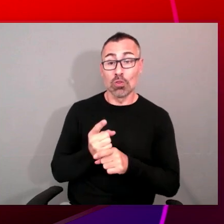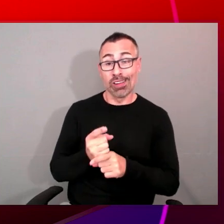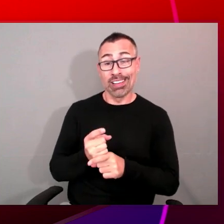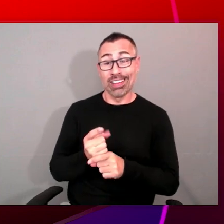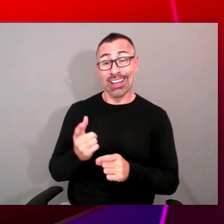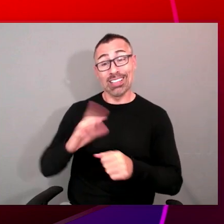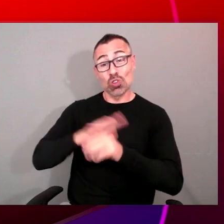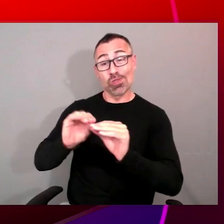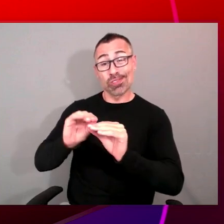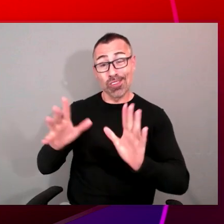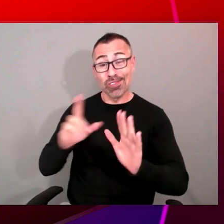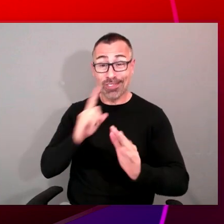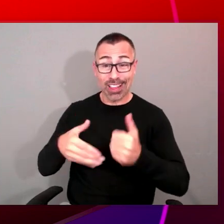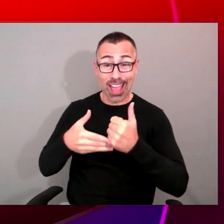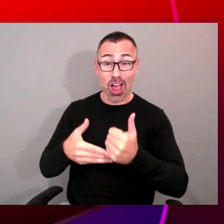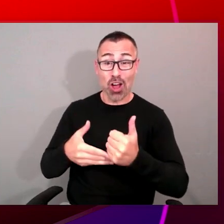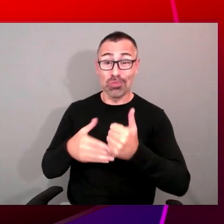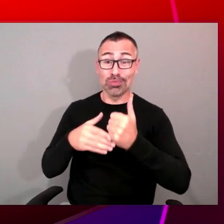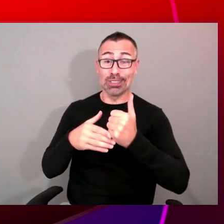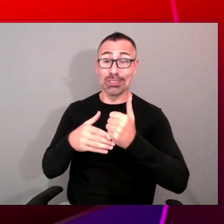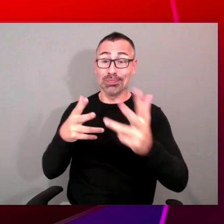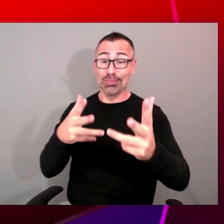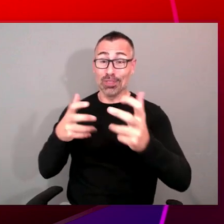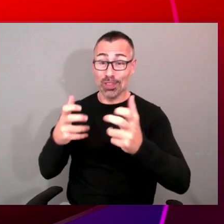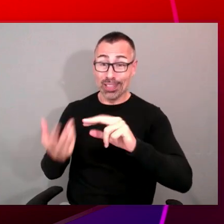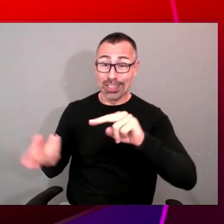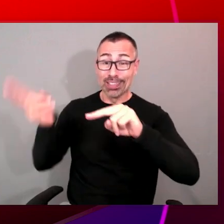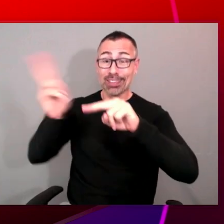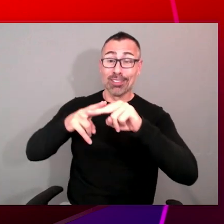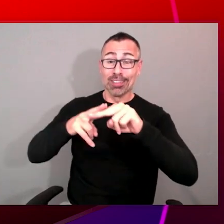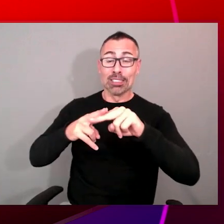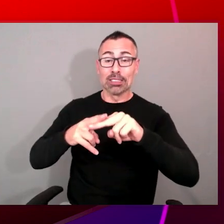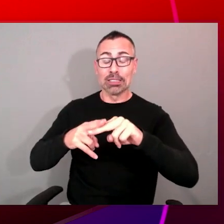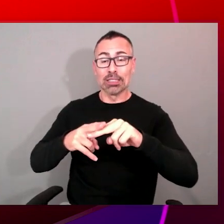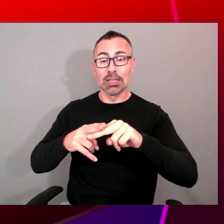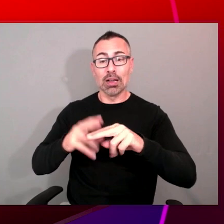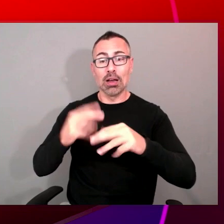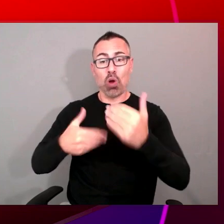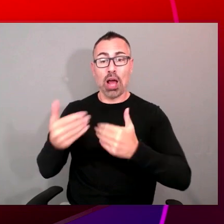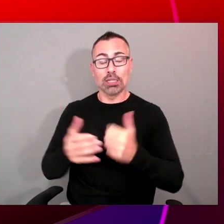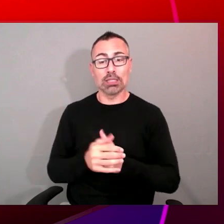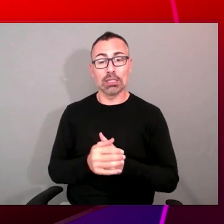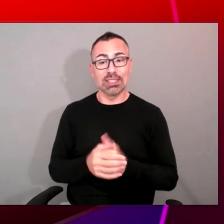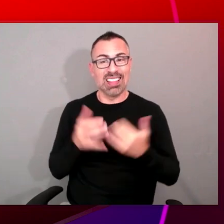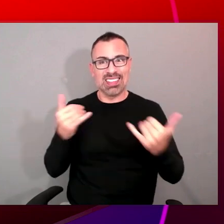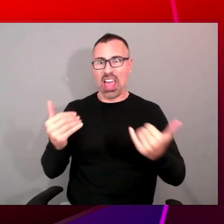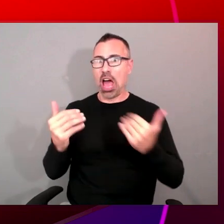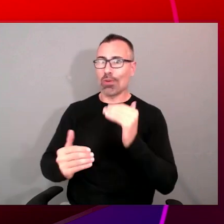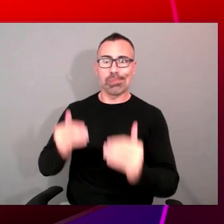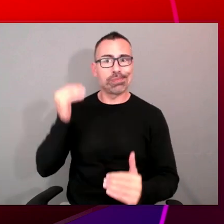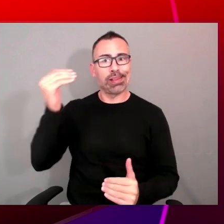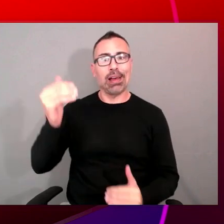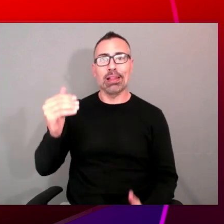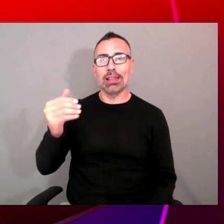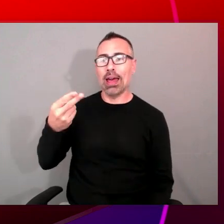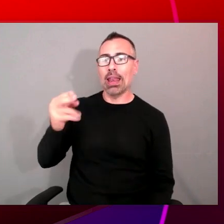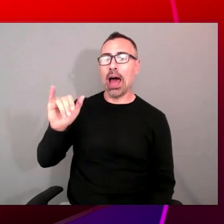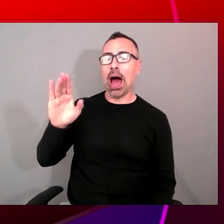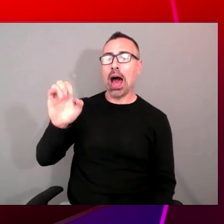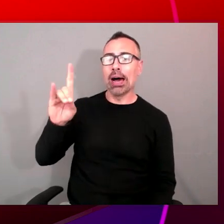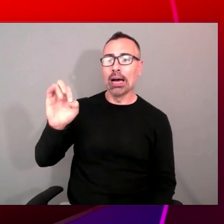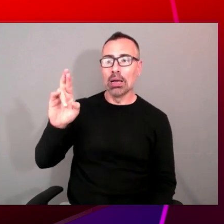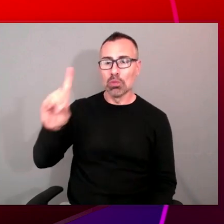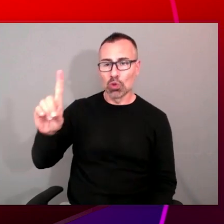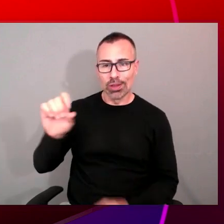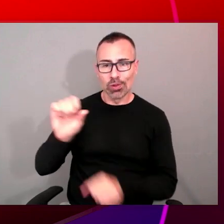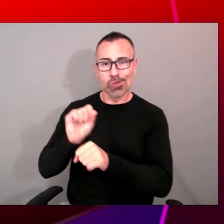accelerator to a challenge that we already had. Now we're way beyond that. Hybrid working and scalability and all the things. And